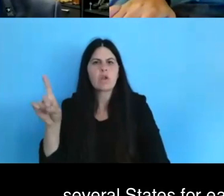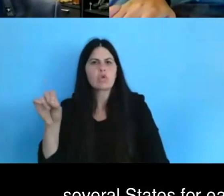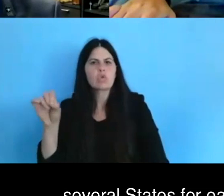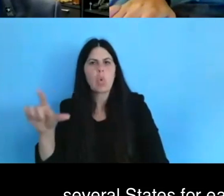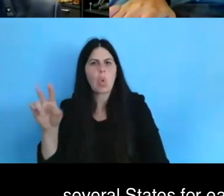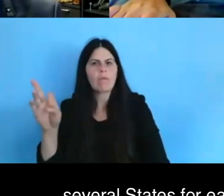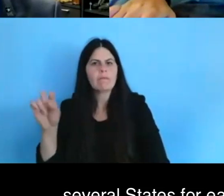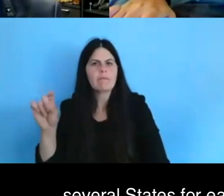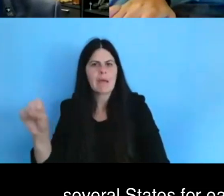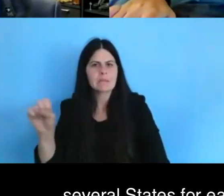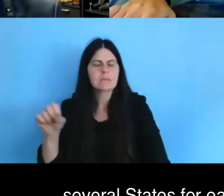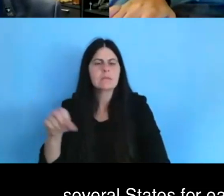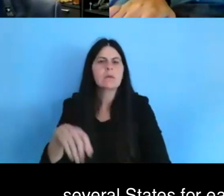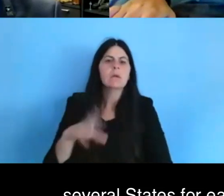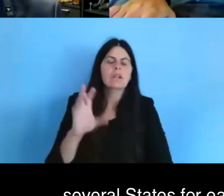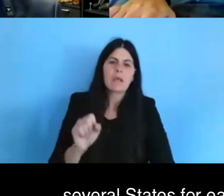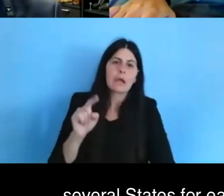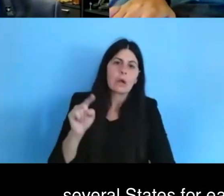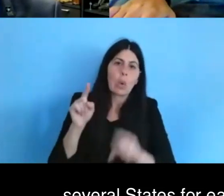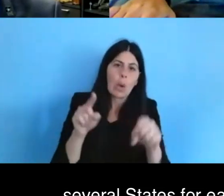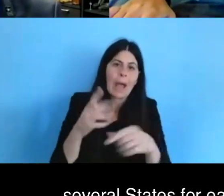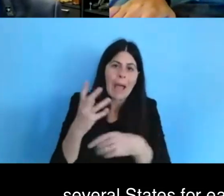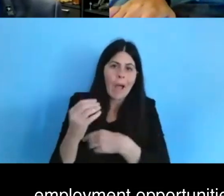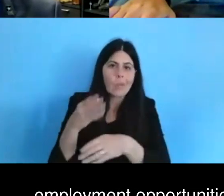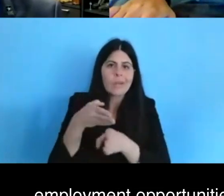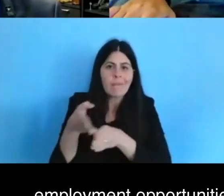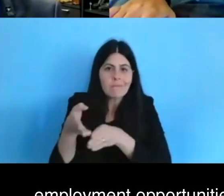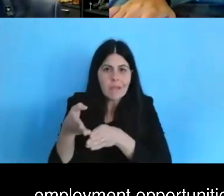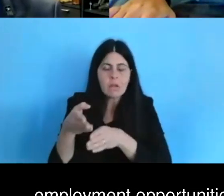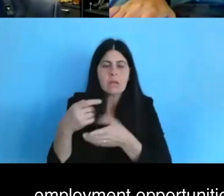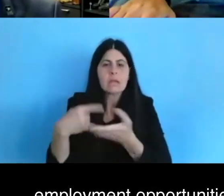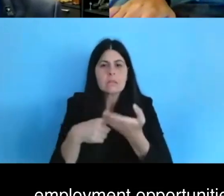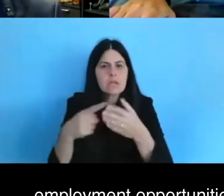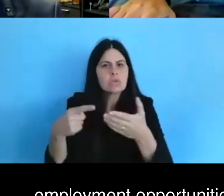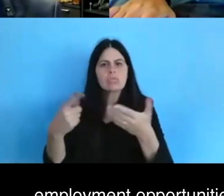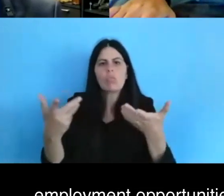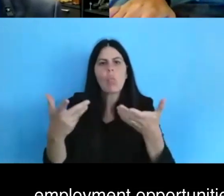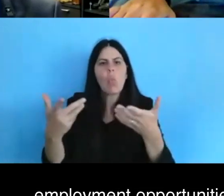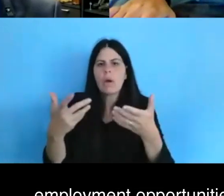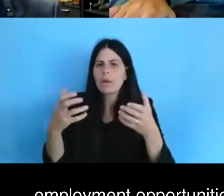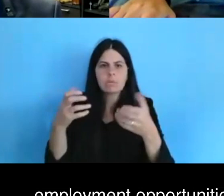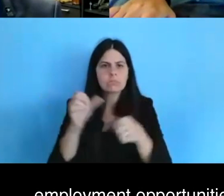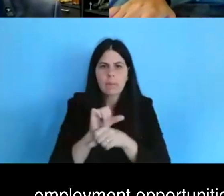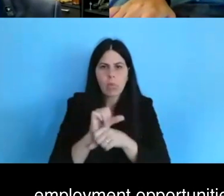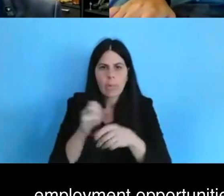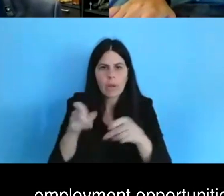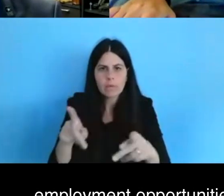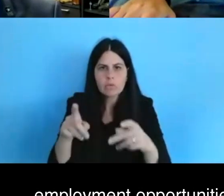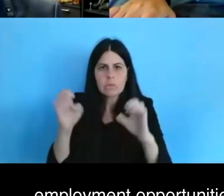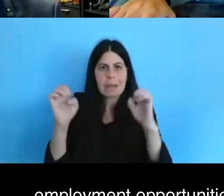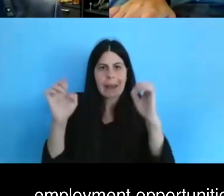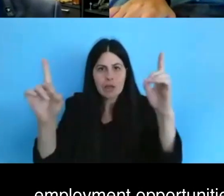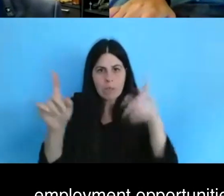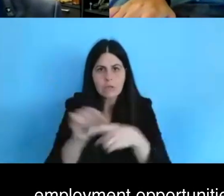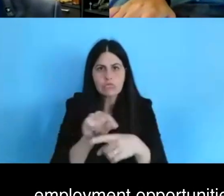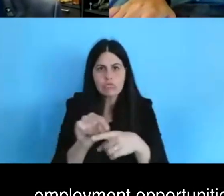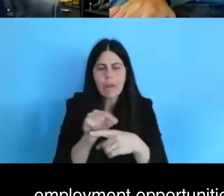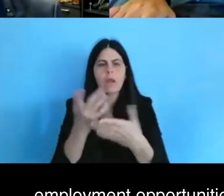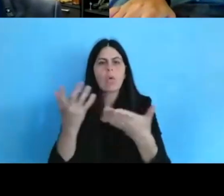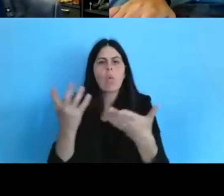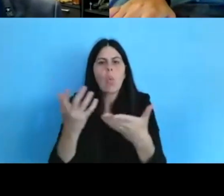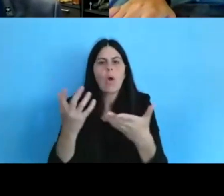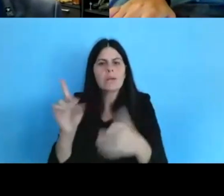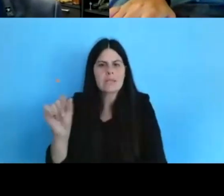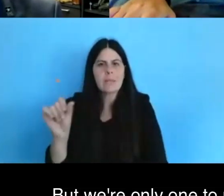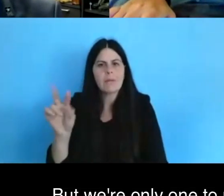And it's their job to go out into the field and discuss what employment opportunities and educate and train of what a disabled or a veteran is for the